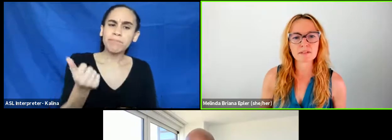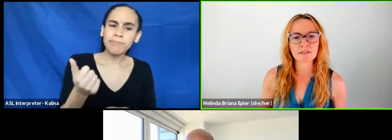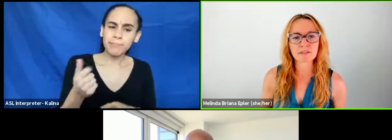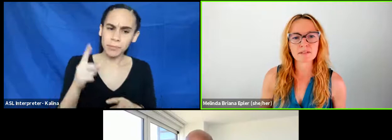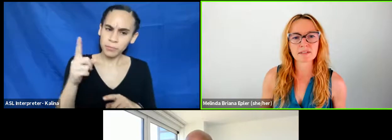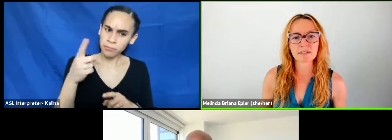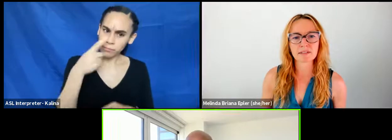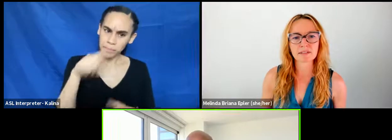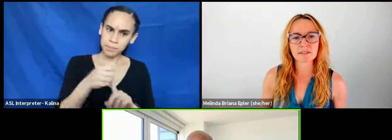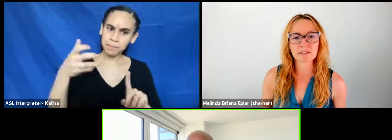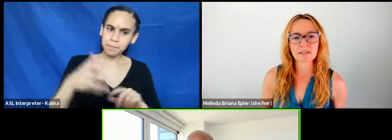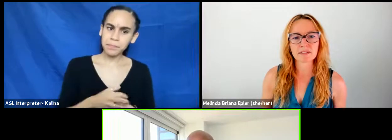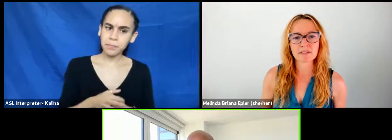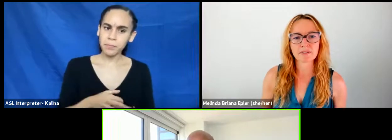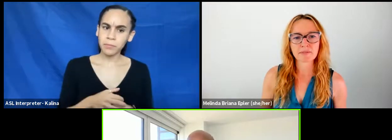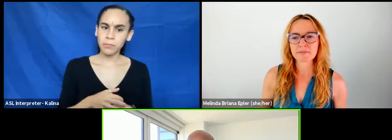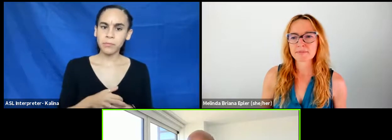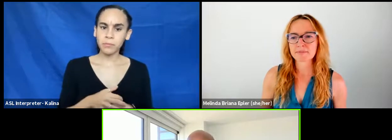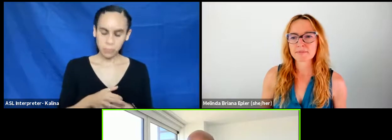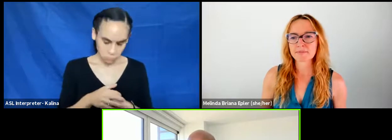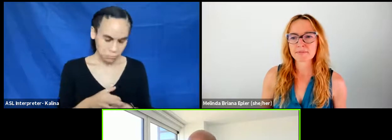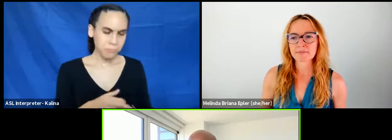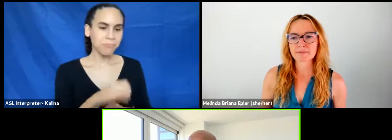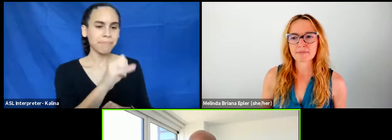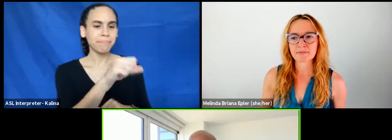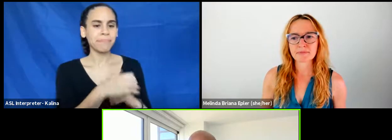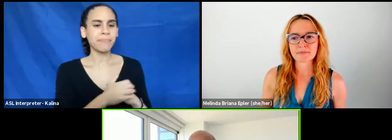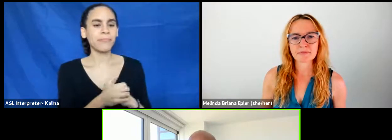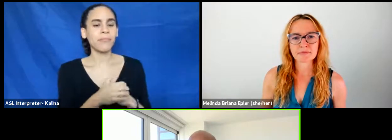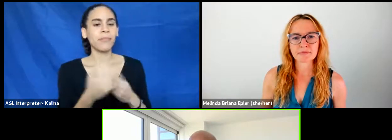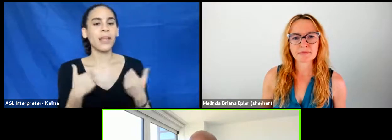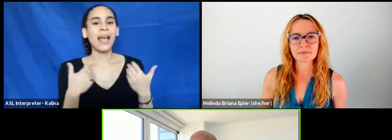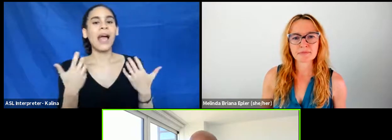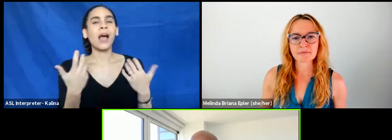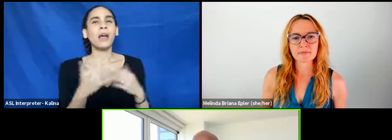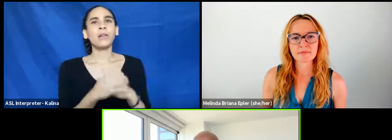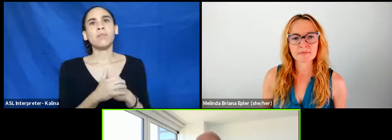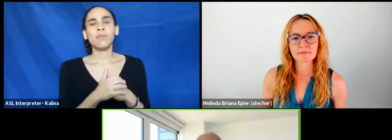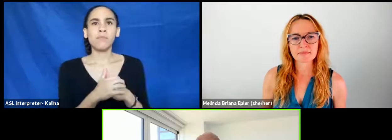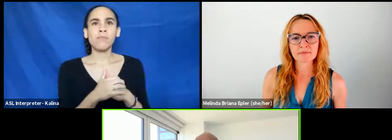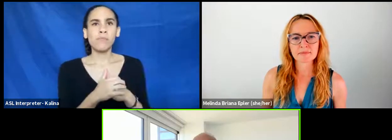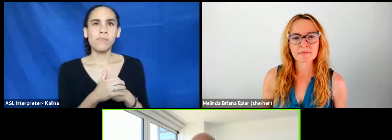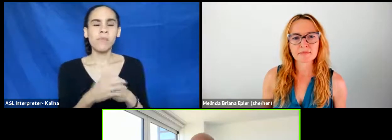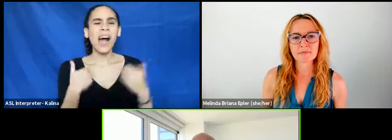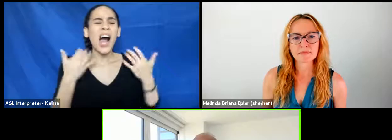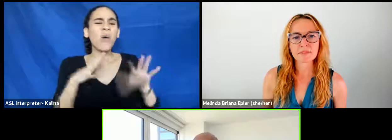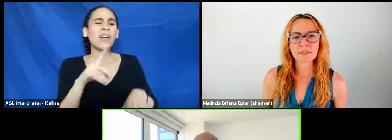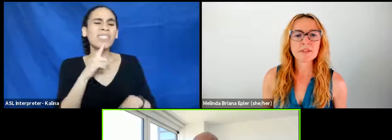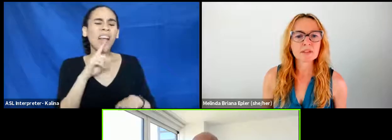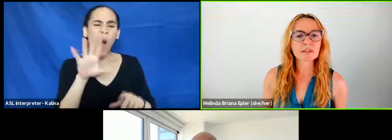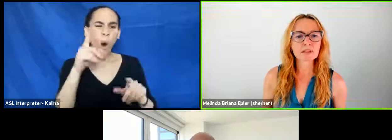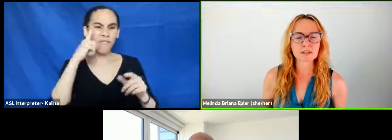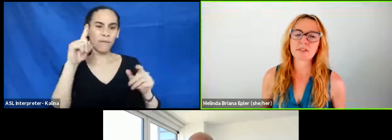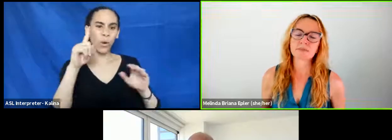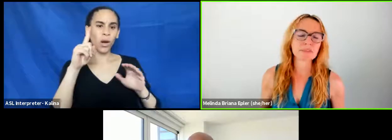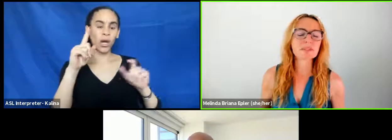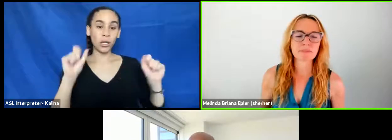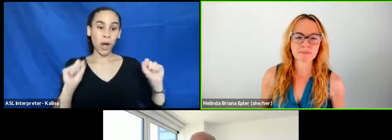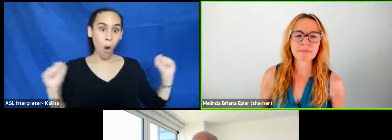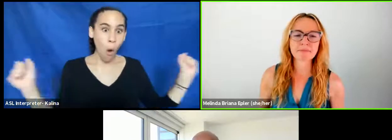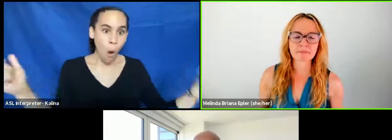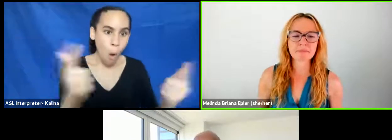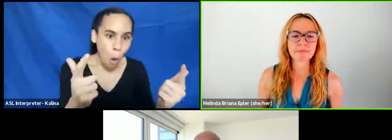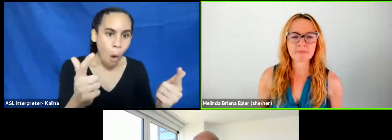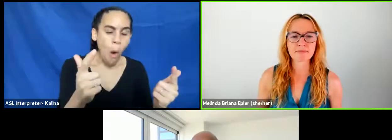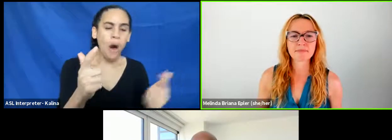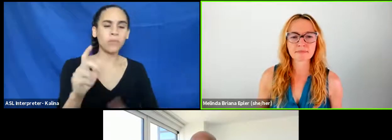going on? Yeah. And I don't want, so speaking like this is how it is for every Black person, or this is how it is for